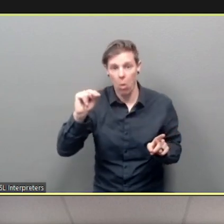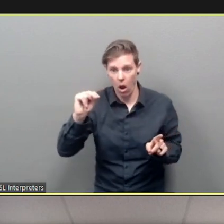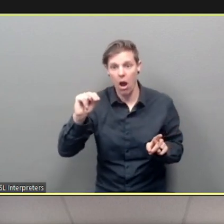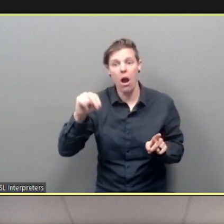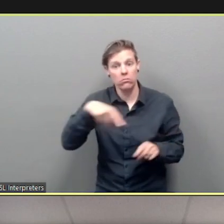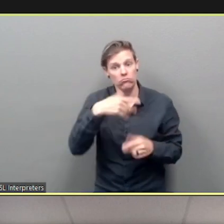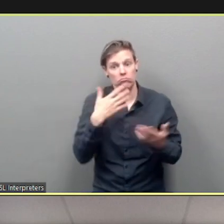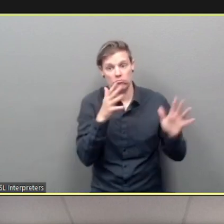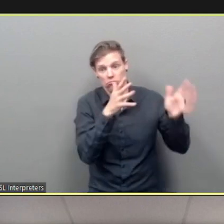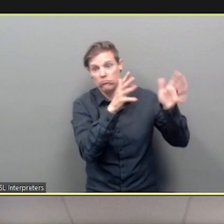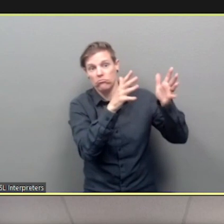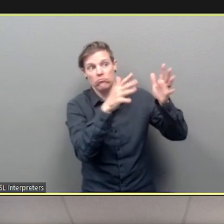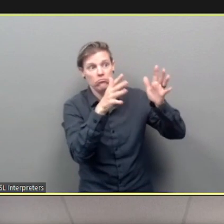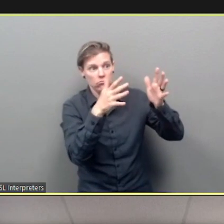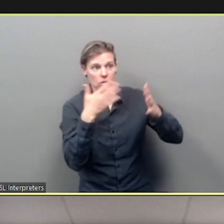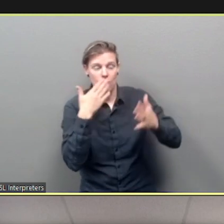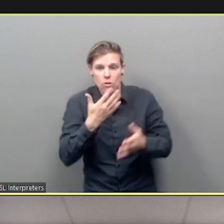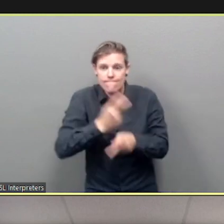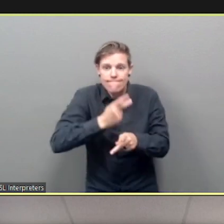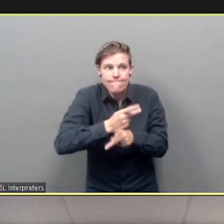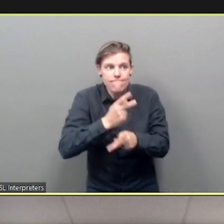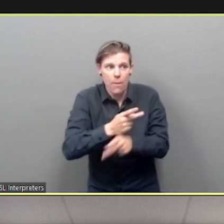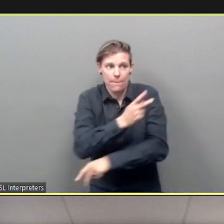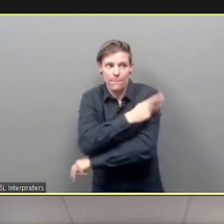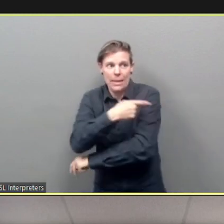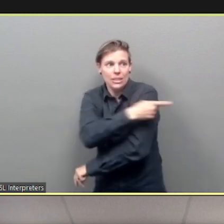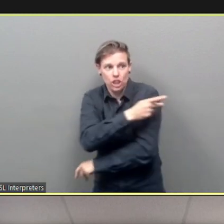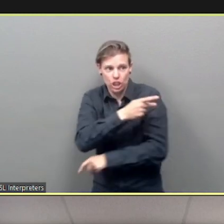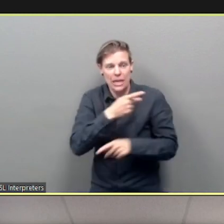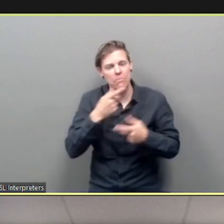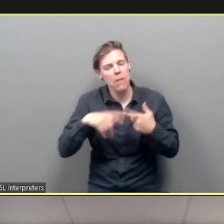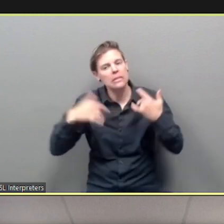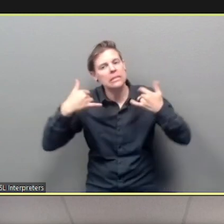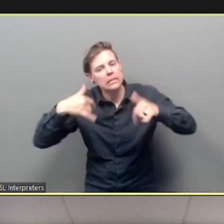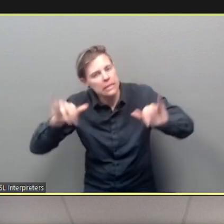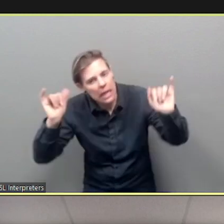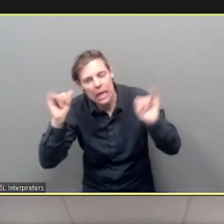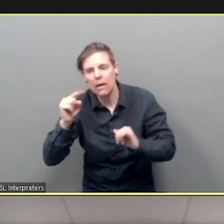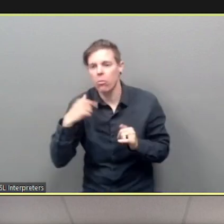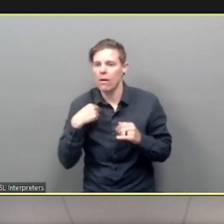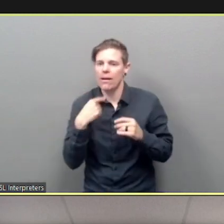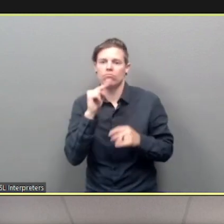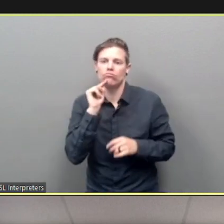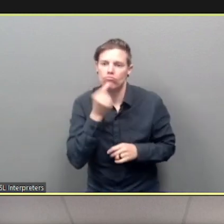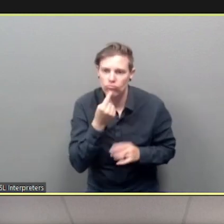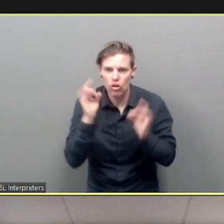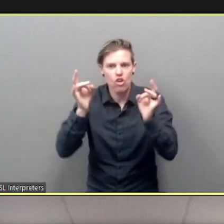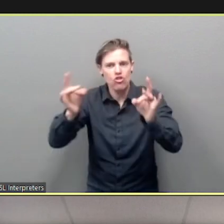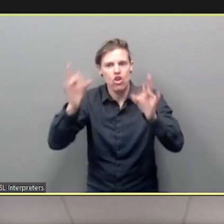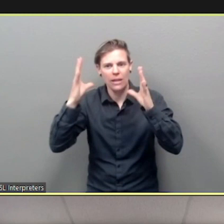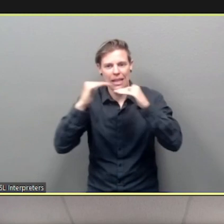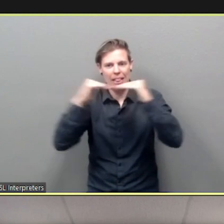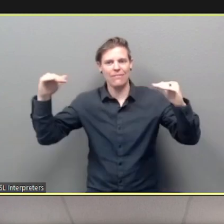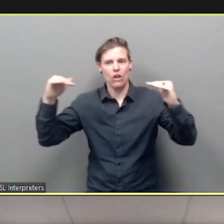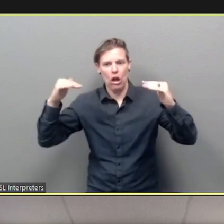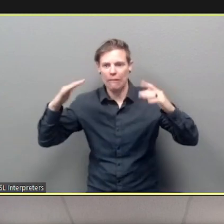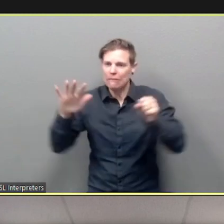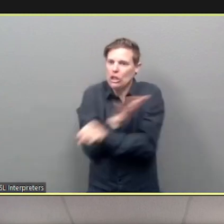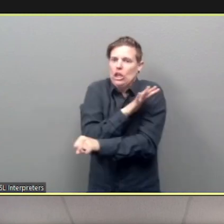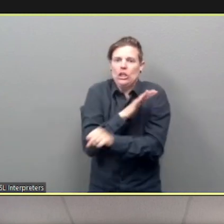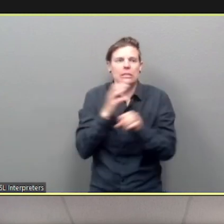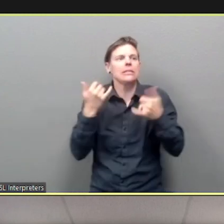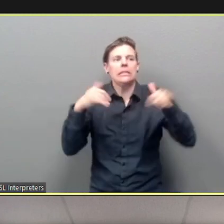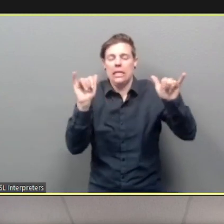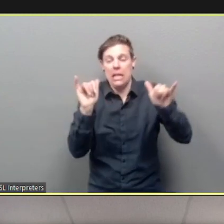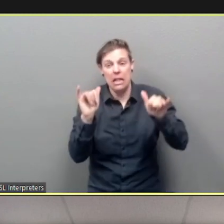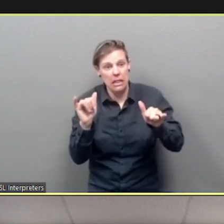care, and still in crisis standards of care as we speak, and in a really tough situation. Next